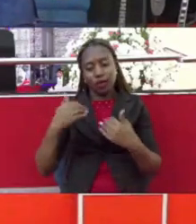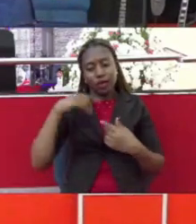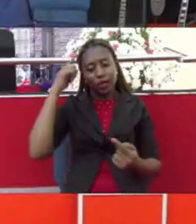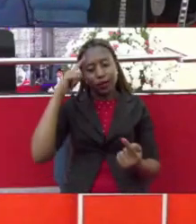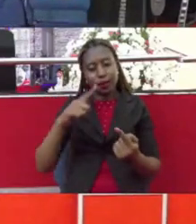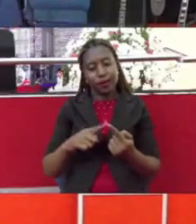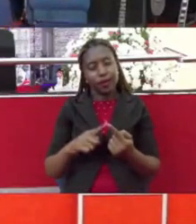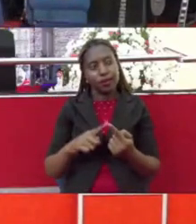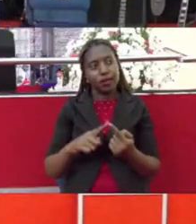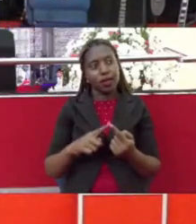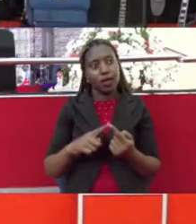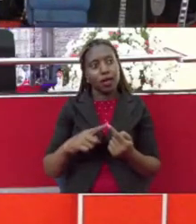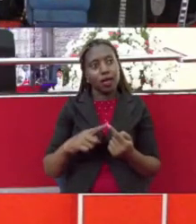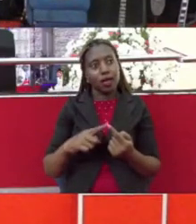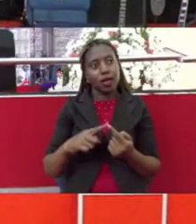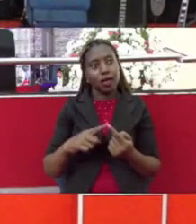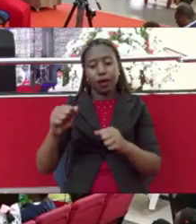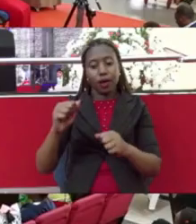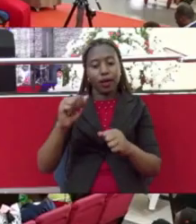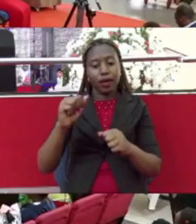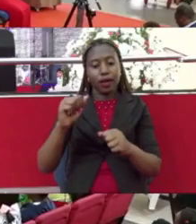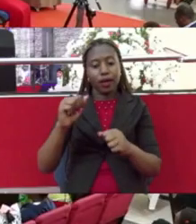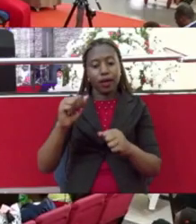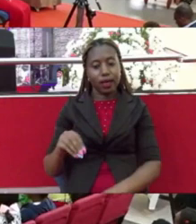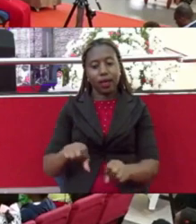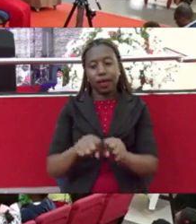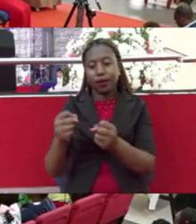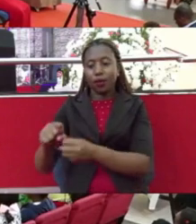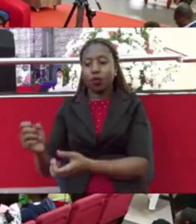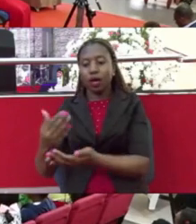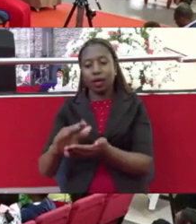makusudi. God can take the broken pieces of our lives. Anaweza kuchukua